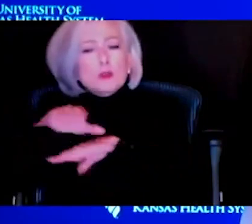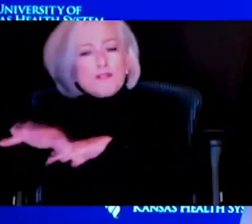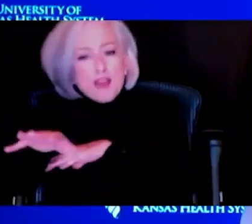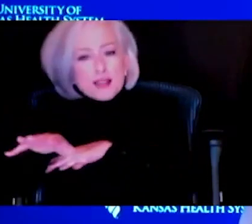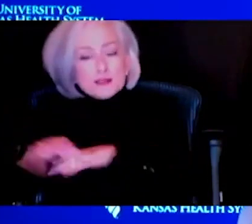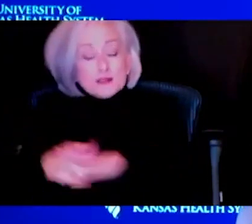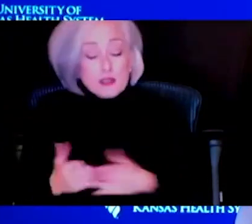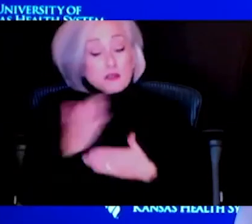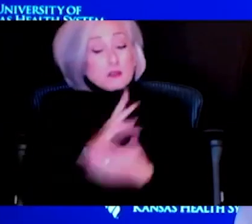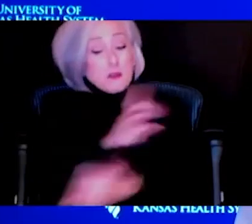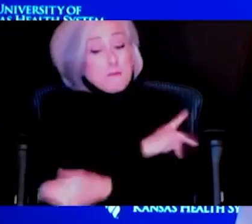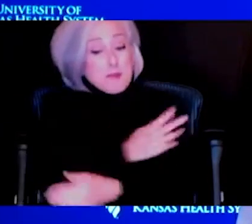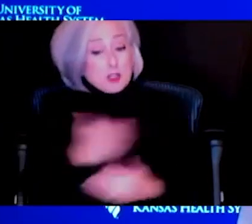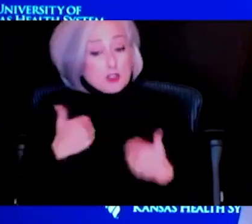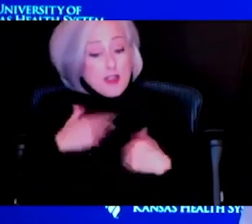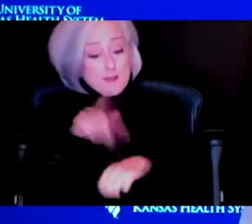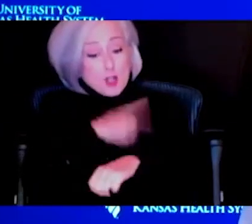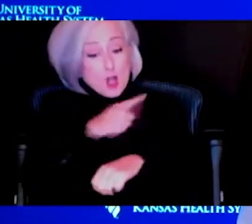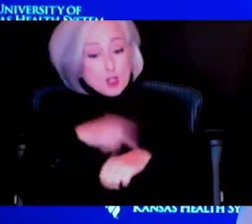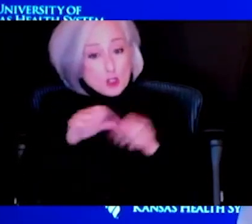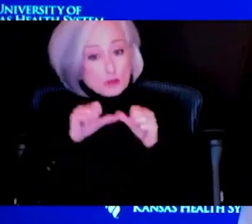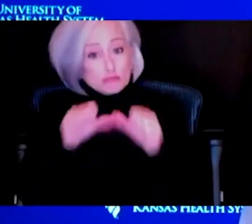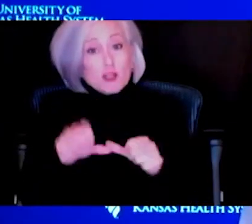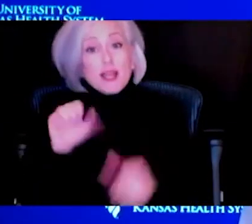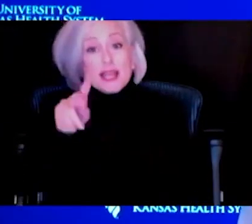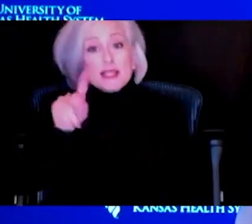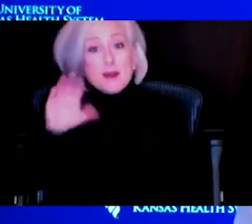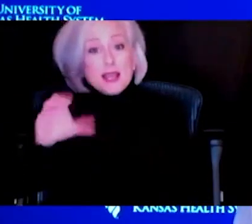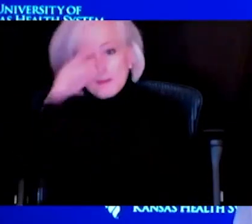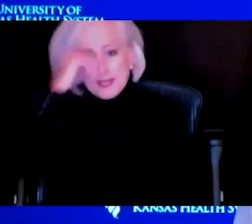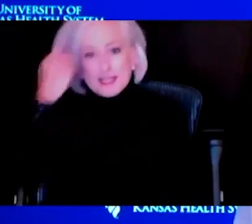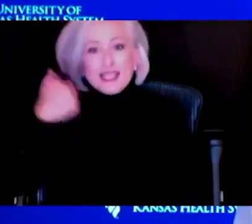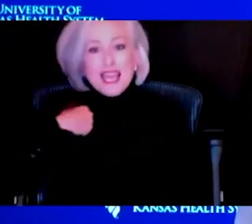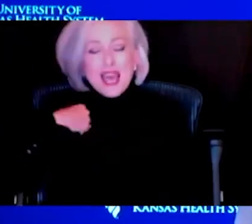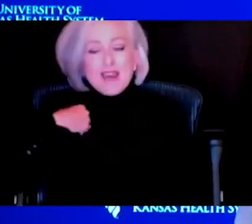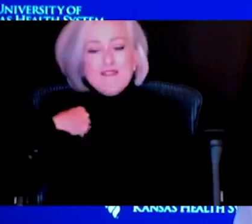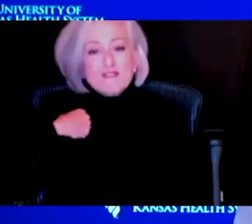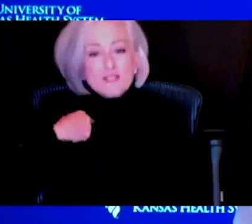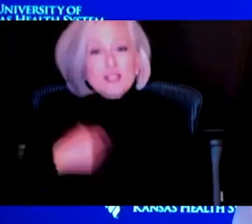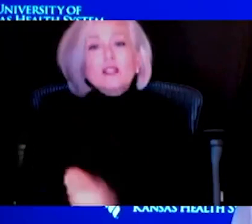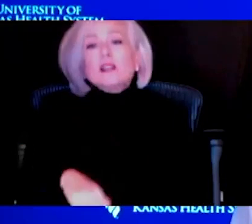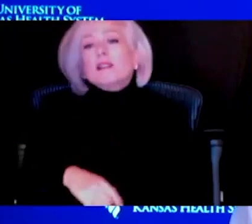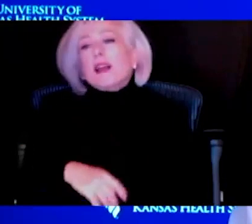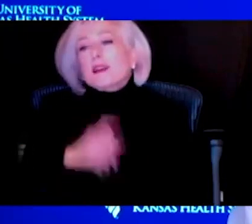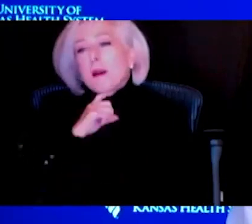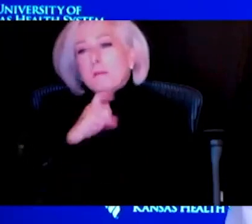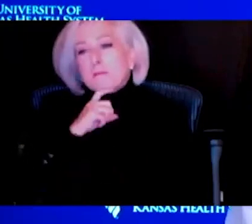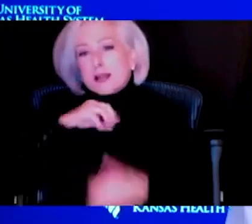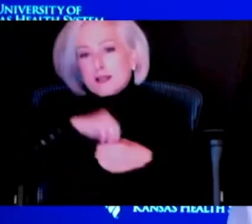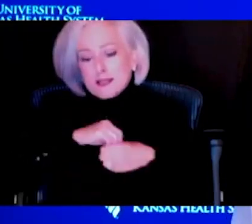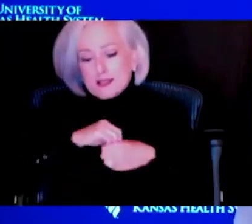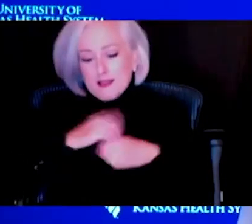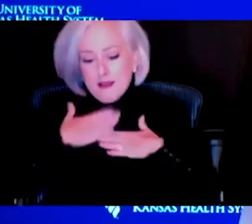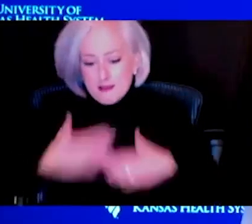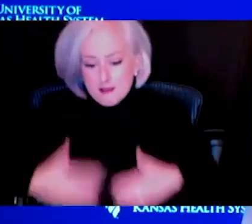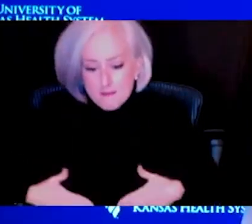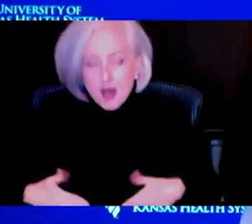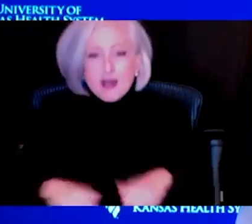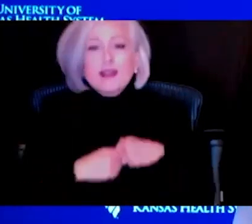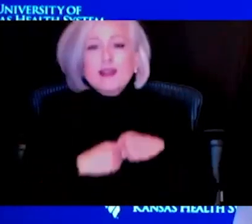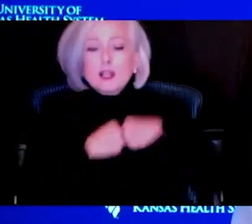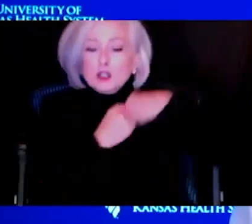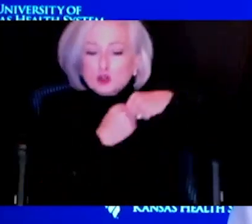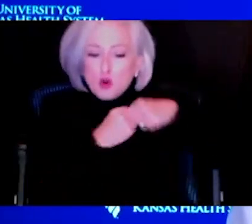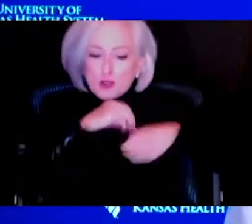antibiotics because they have retained hardware, retained knee joints or hip joints, or retained metal in their back because they had an